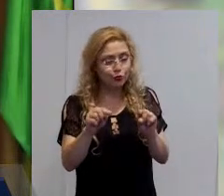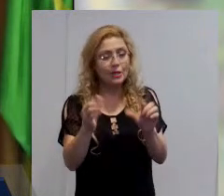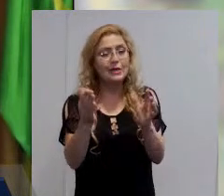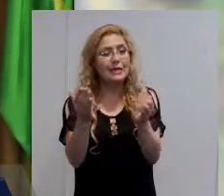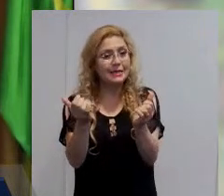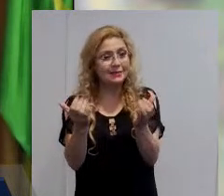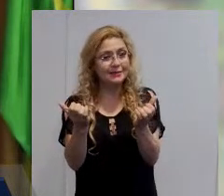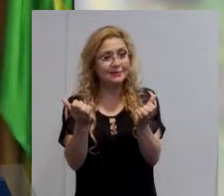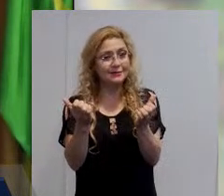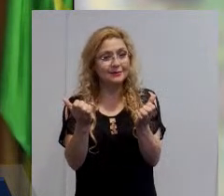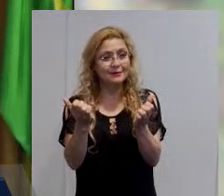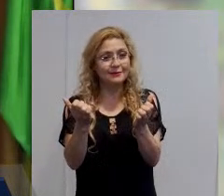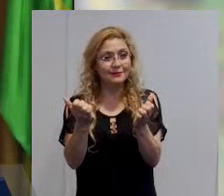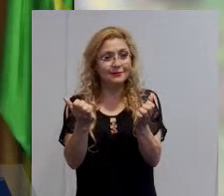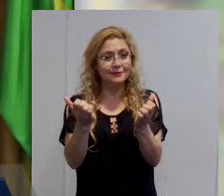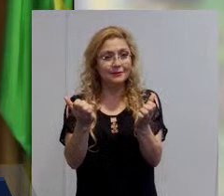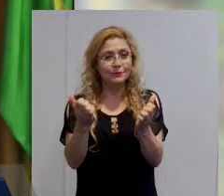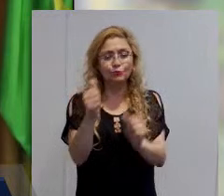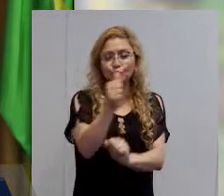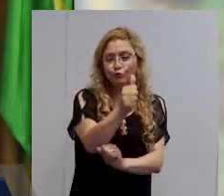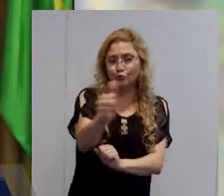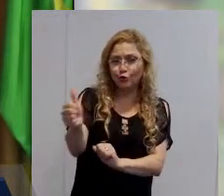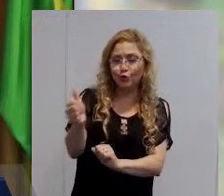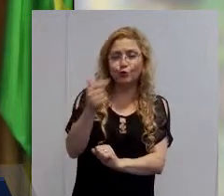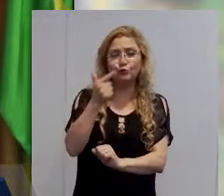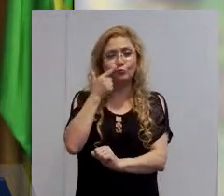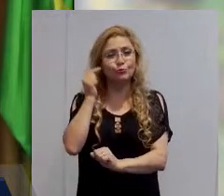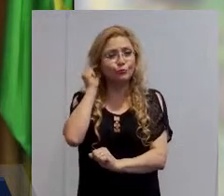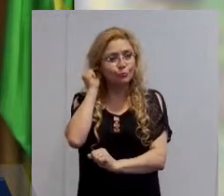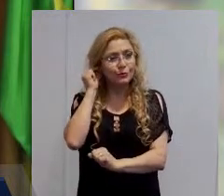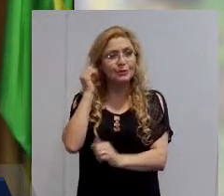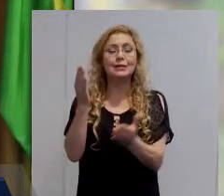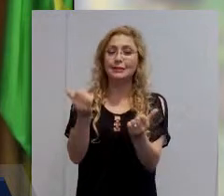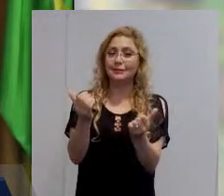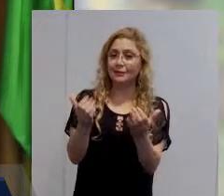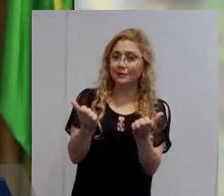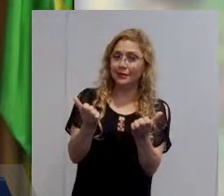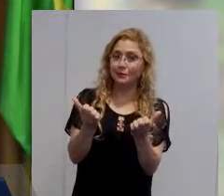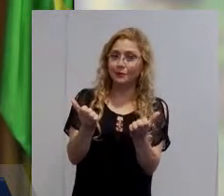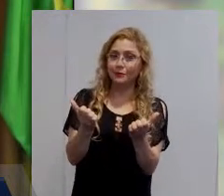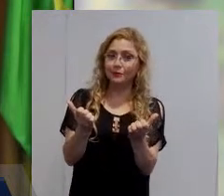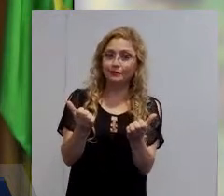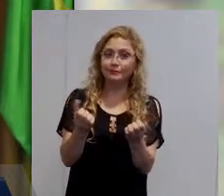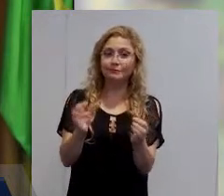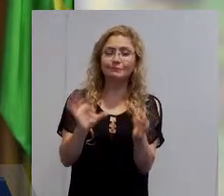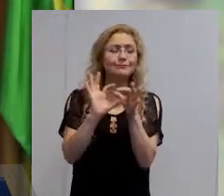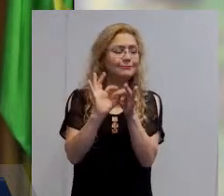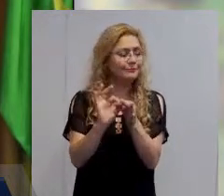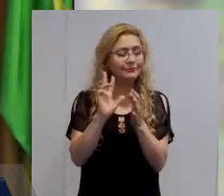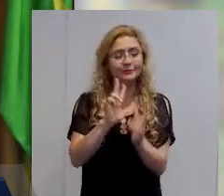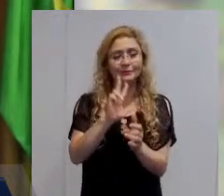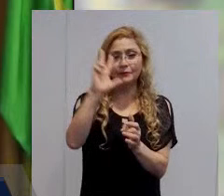peace, that's also a need. That's something we all need. And